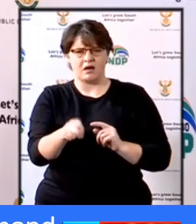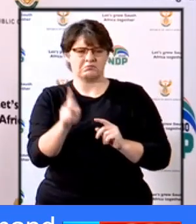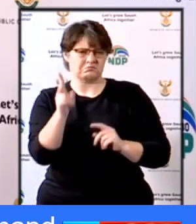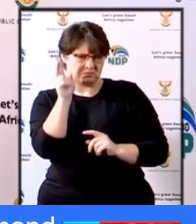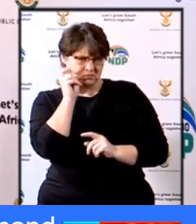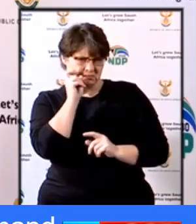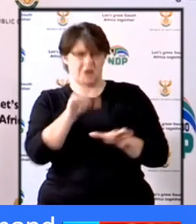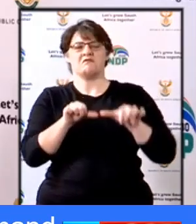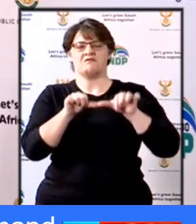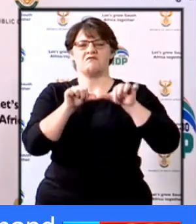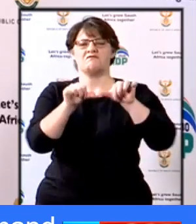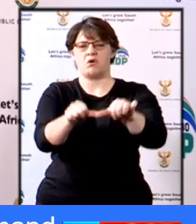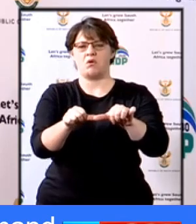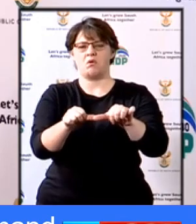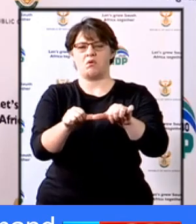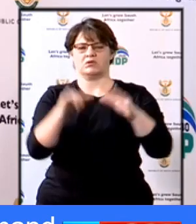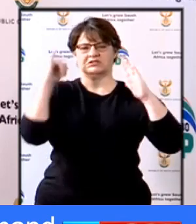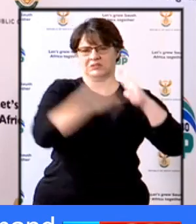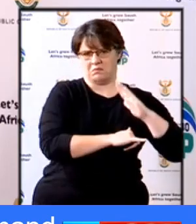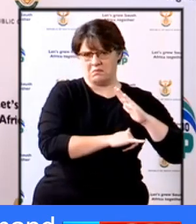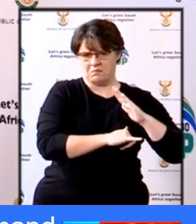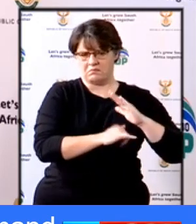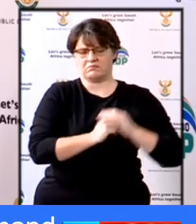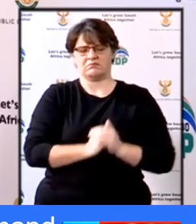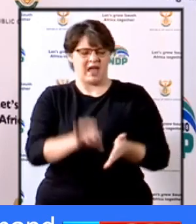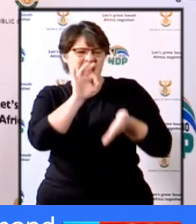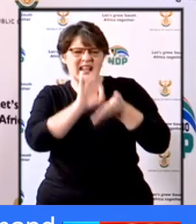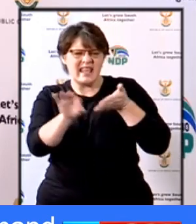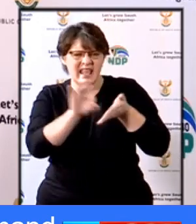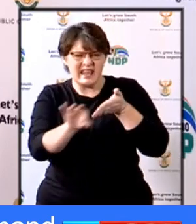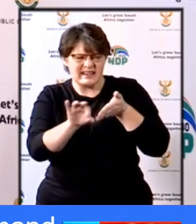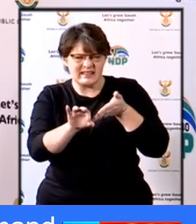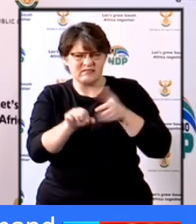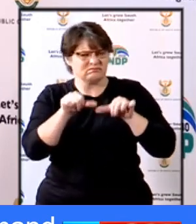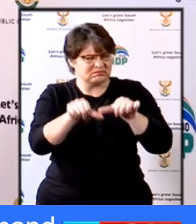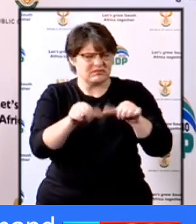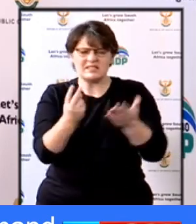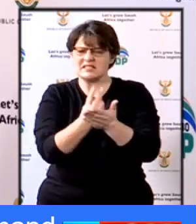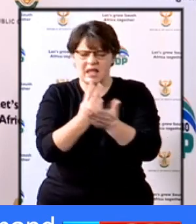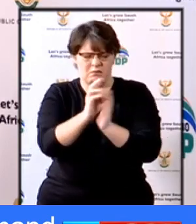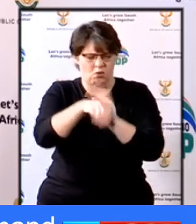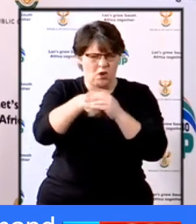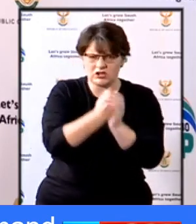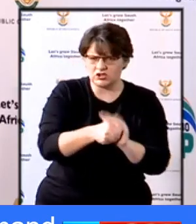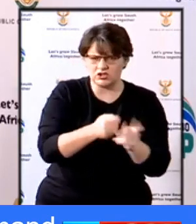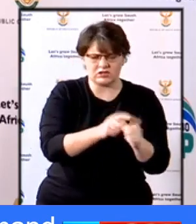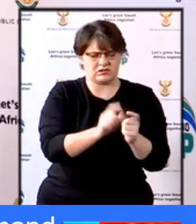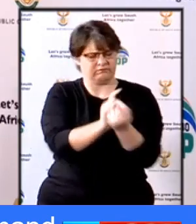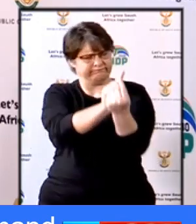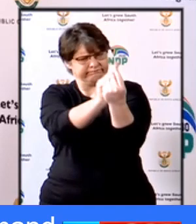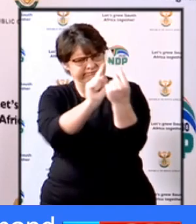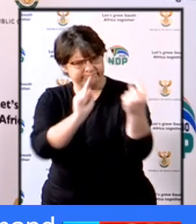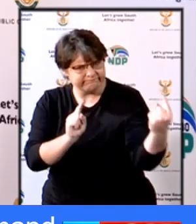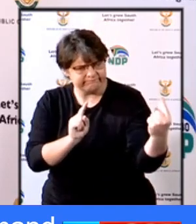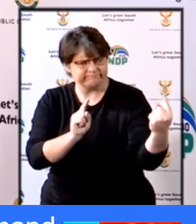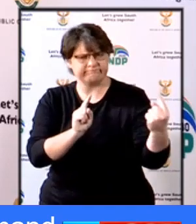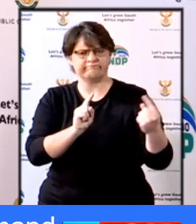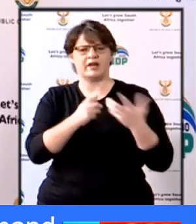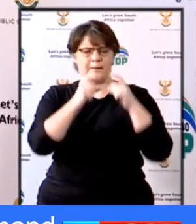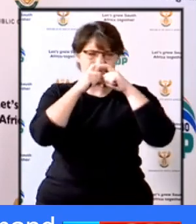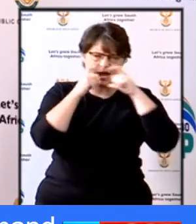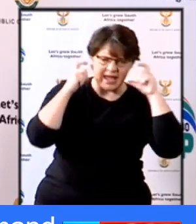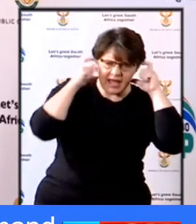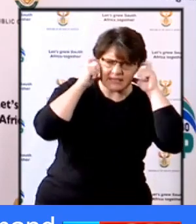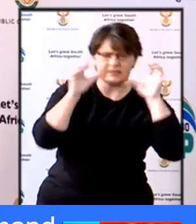home, practice hygiene measures such as washing of hands, maintaining social distance, and wearing of